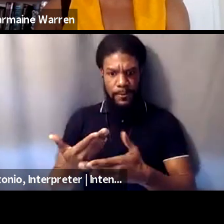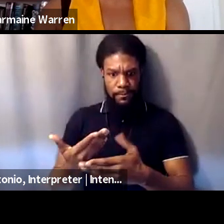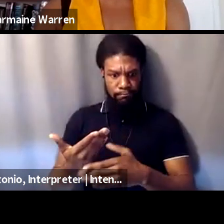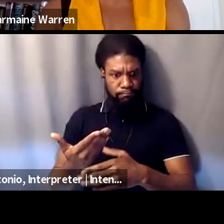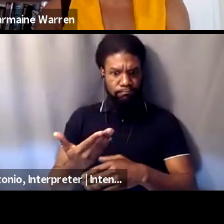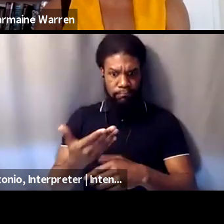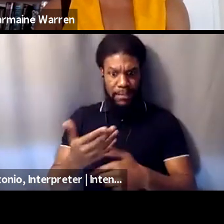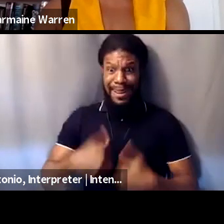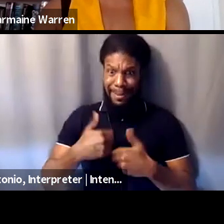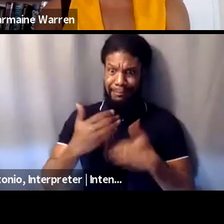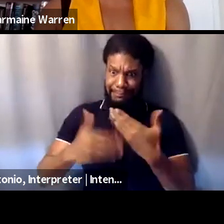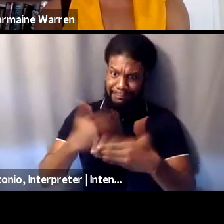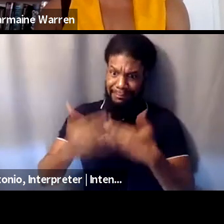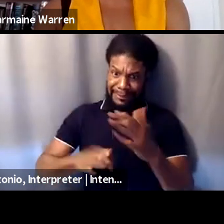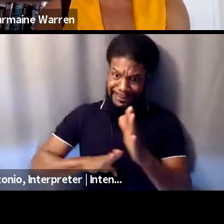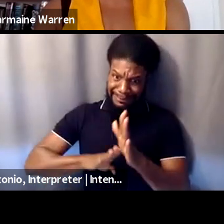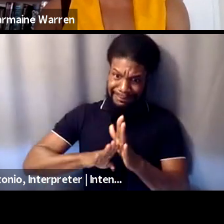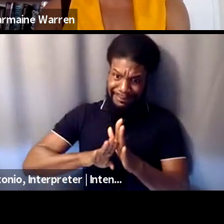ancestry,